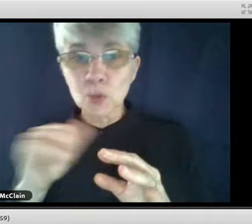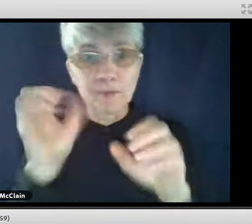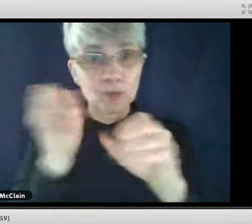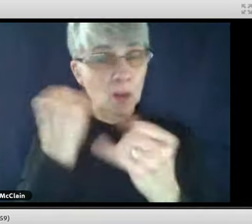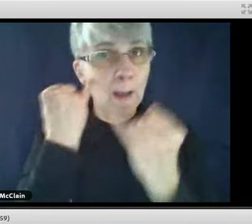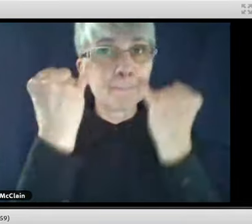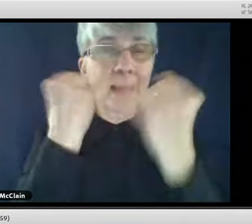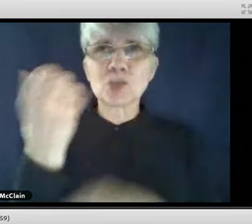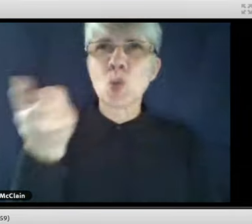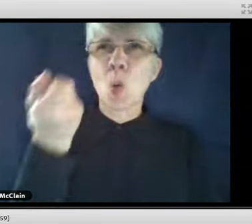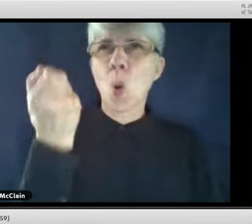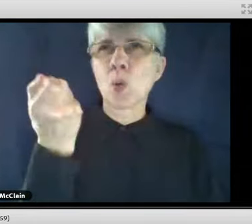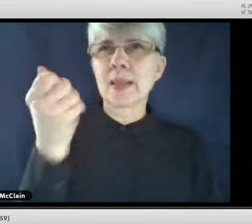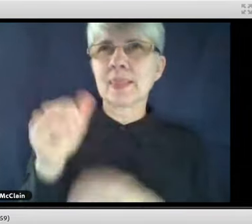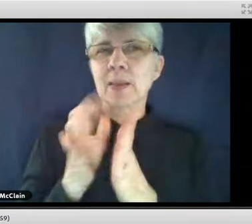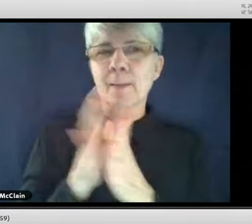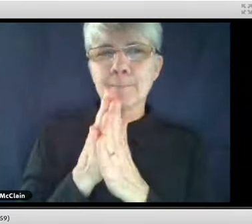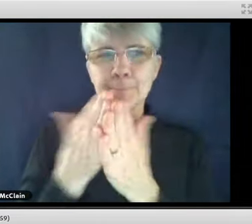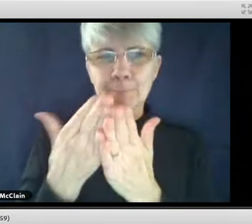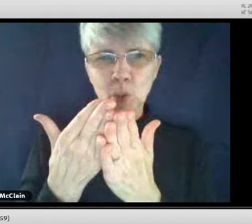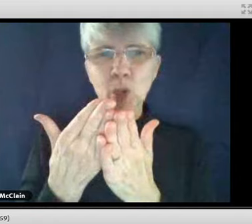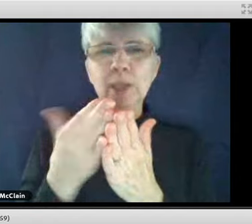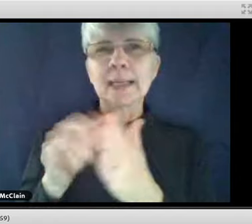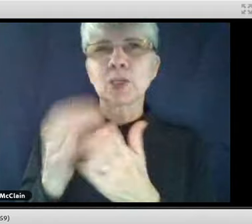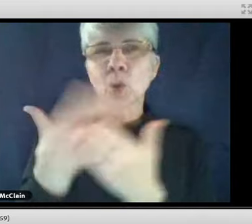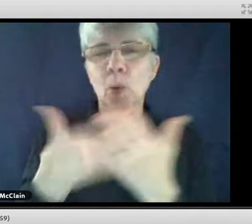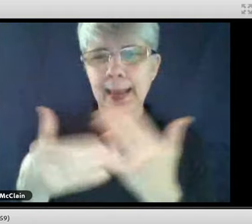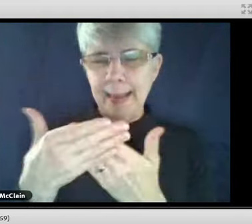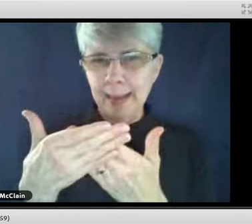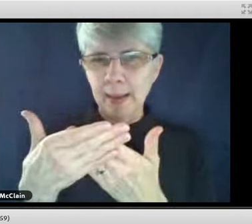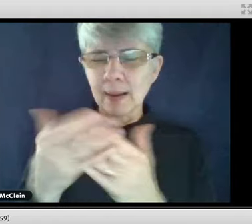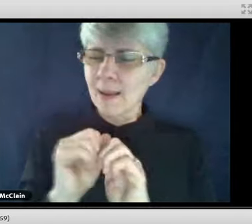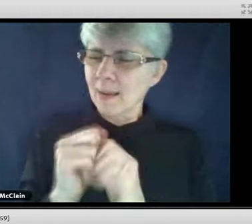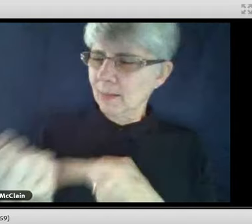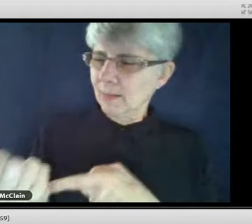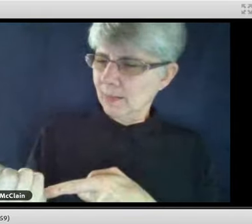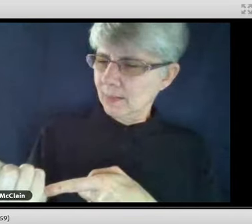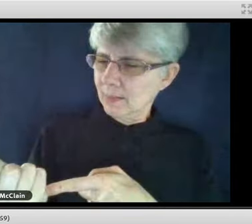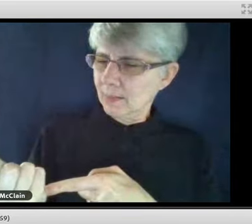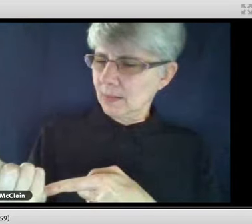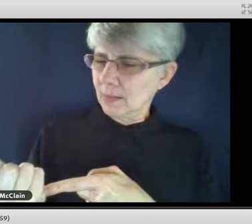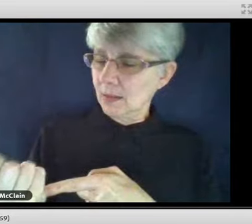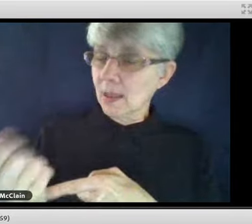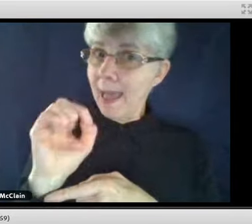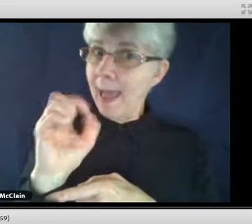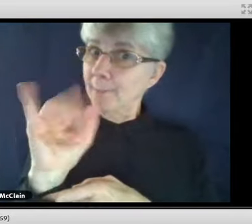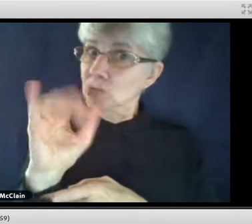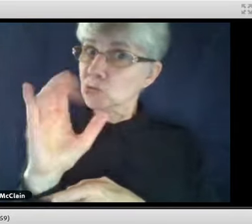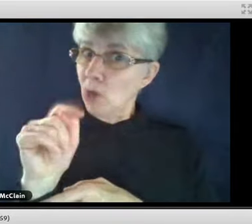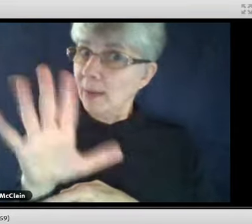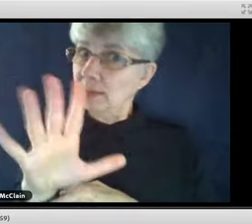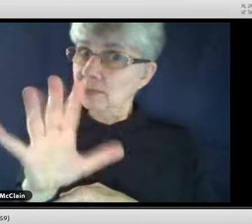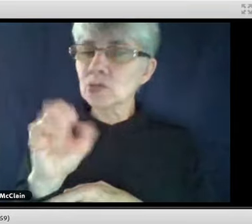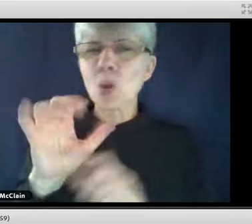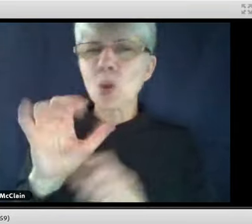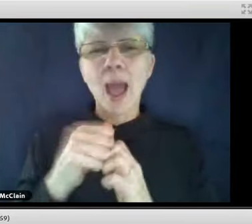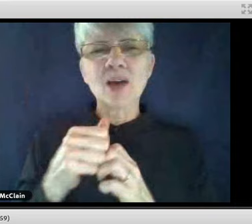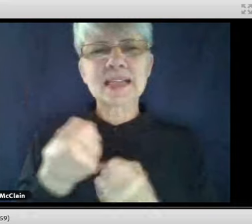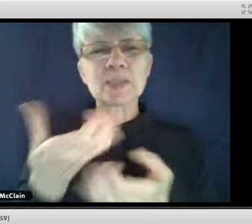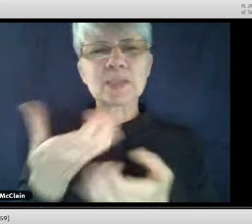mind. You're holding this in your hand. How is that? We're still at the abstract level here. So how is this